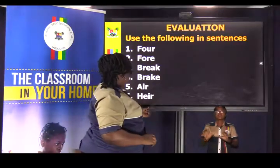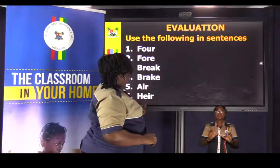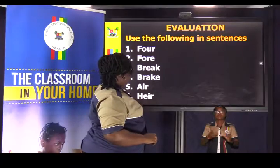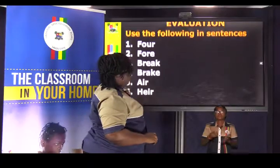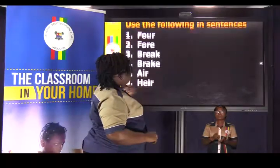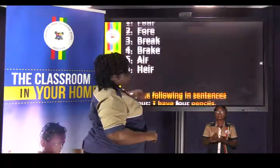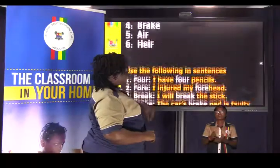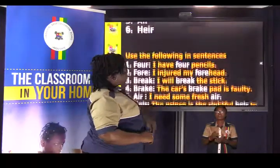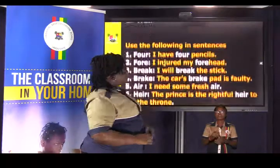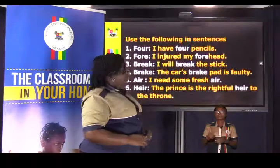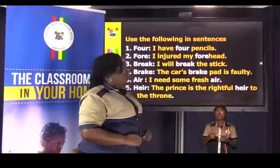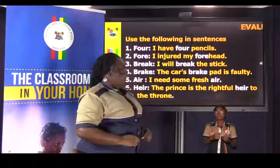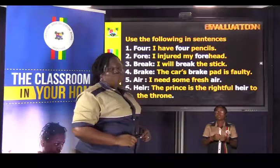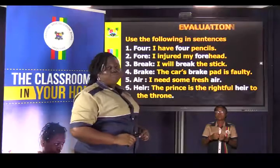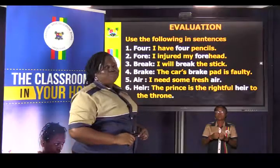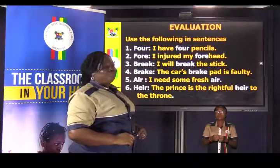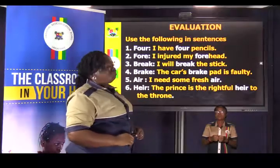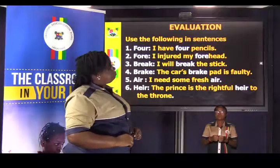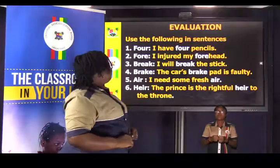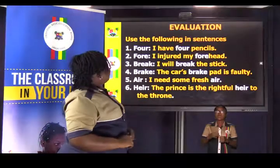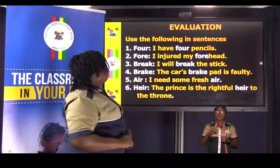Let's have the corrections.